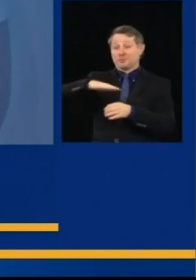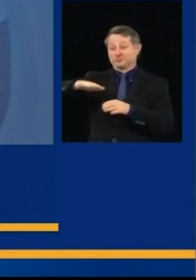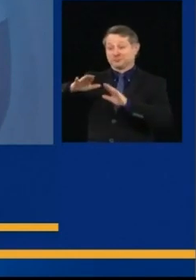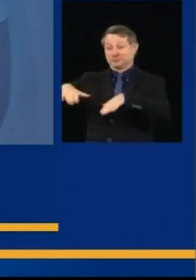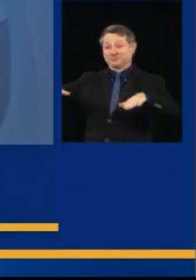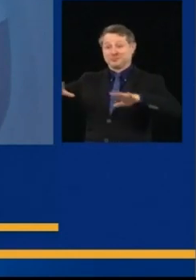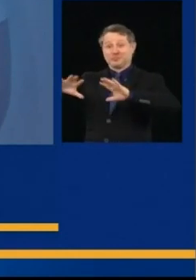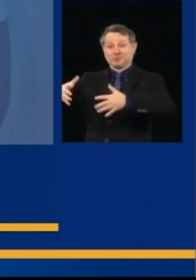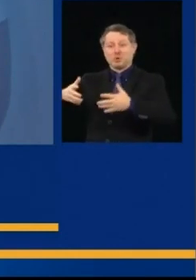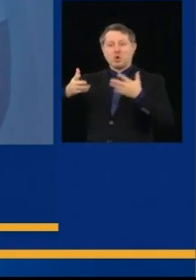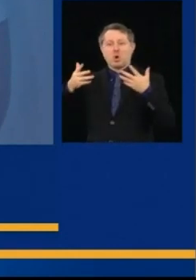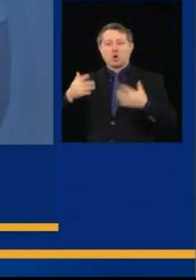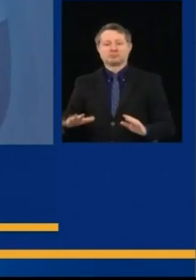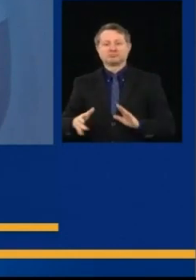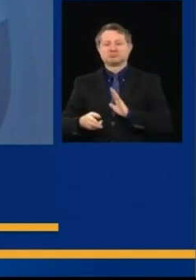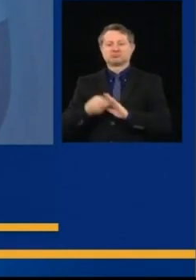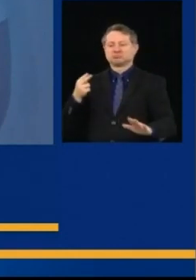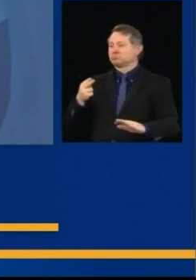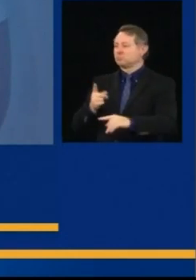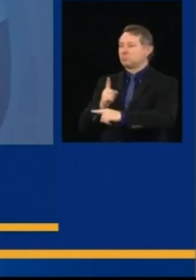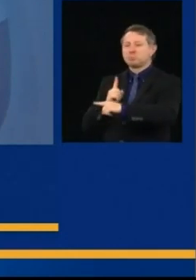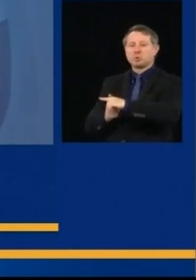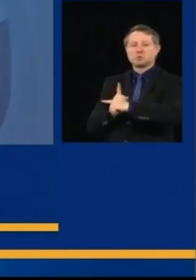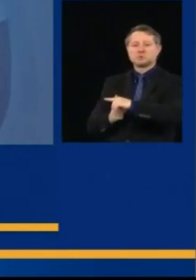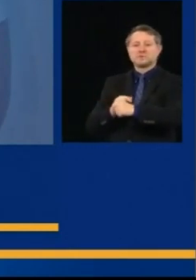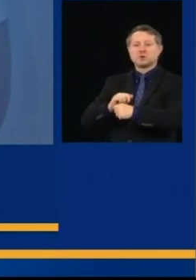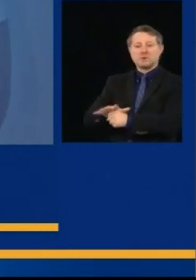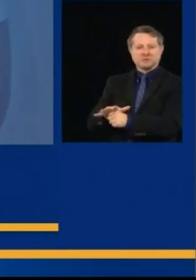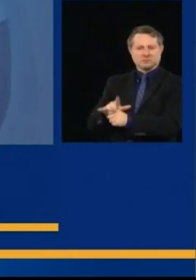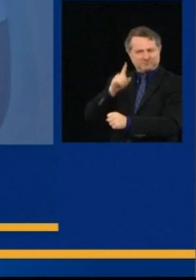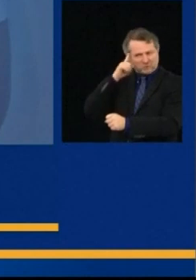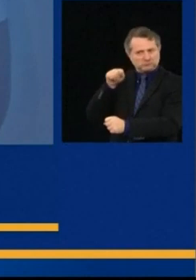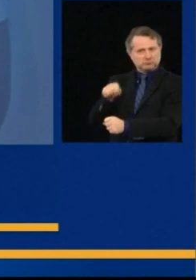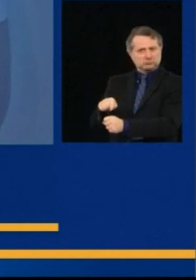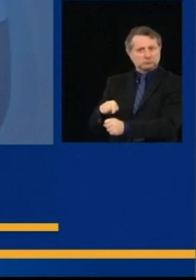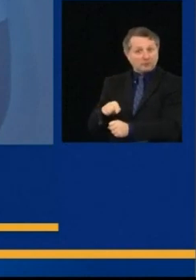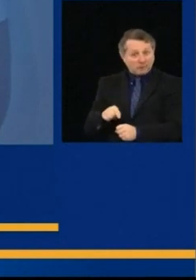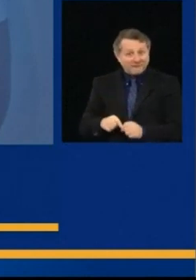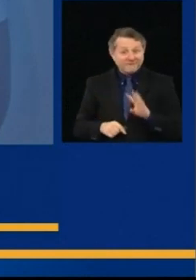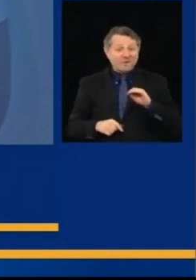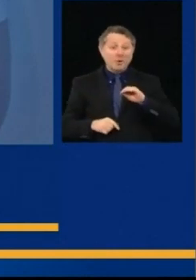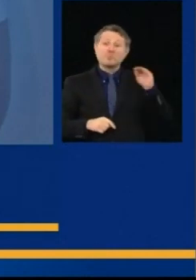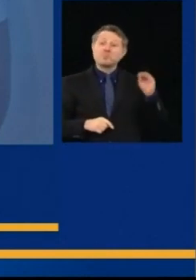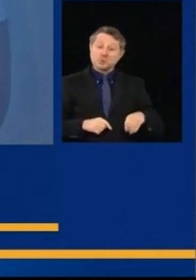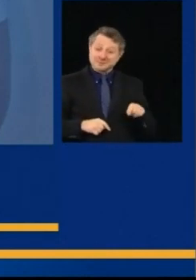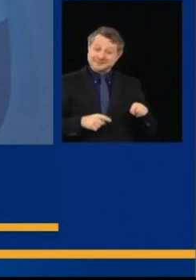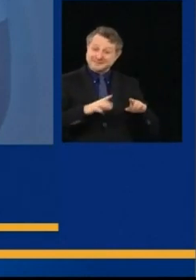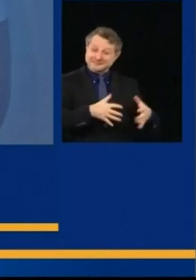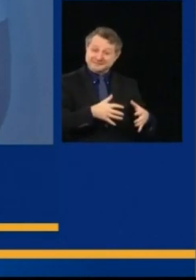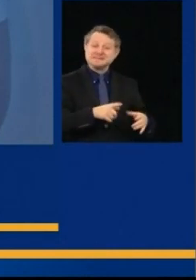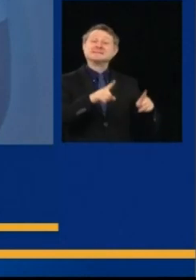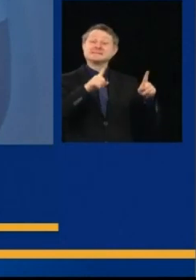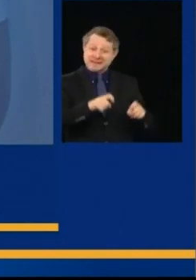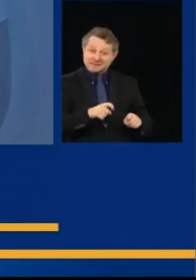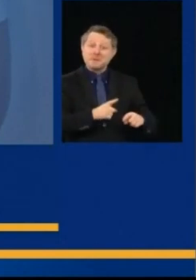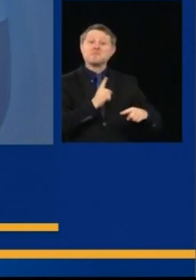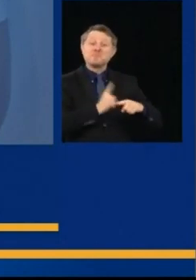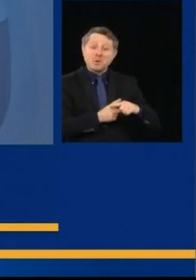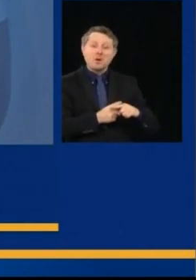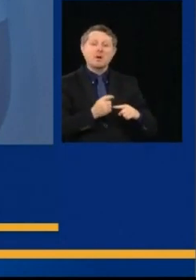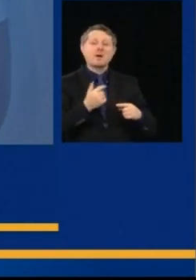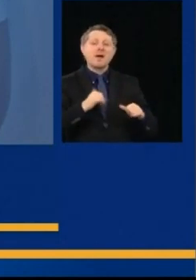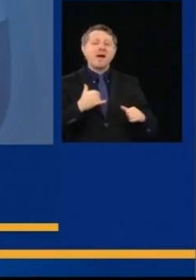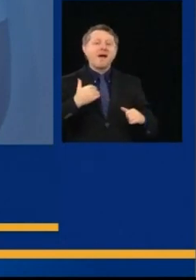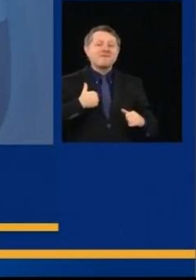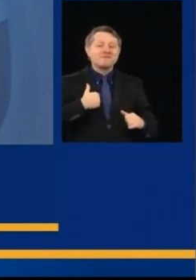tested positive for the COVID virus. 40% tested positive for the antibodies of the